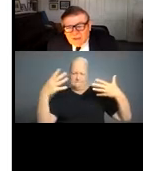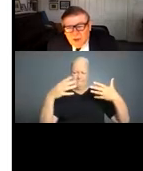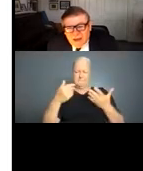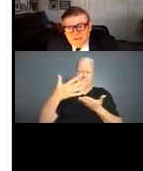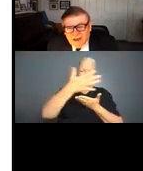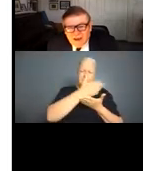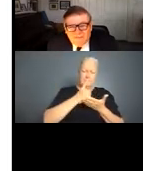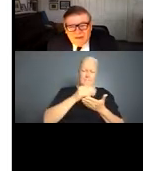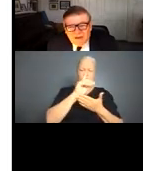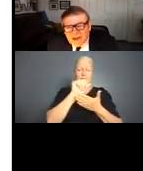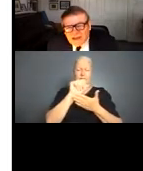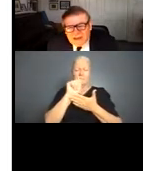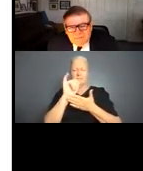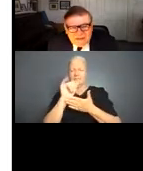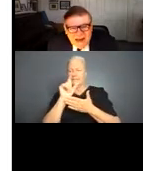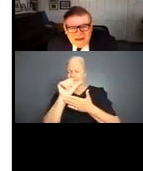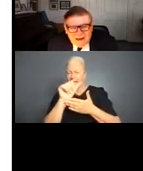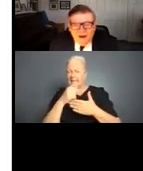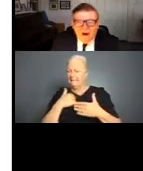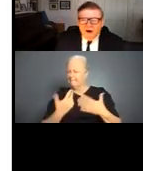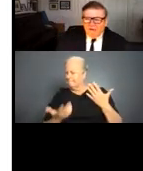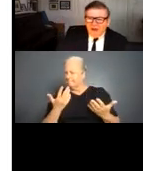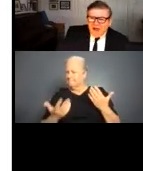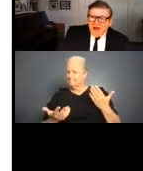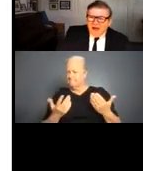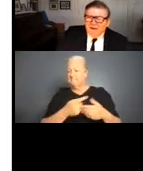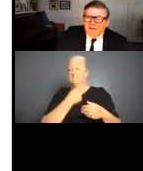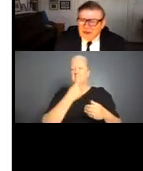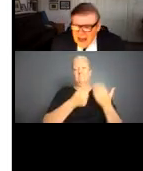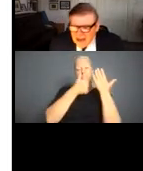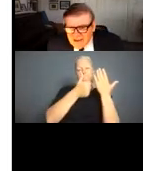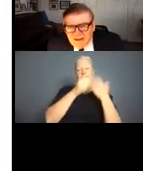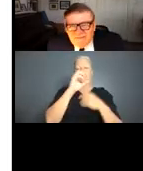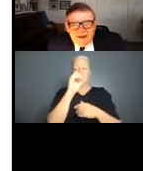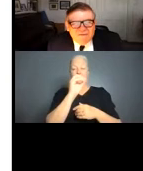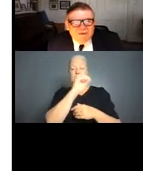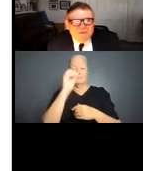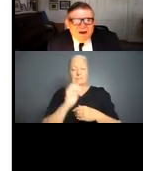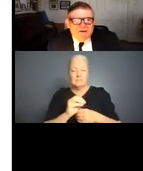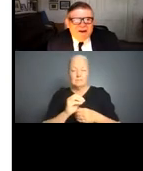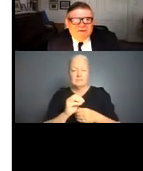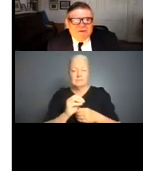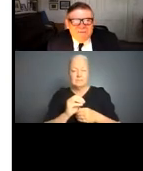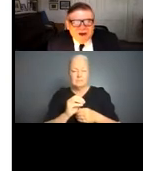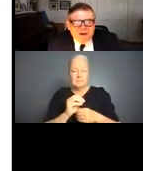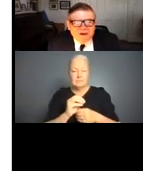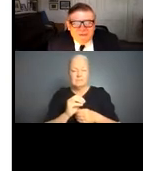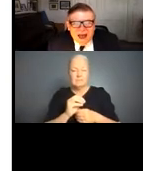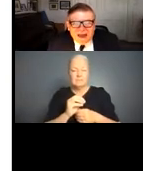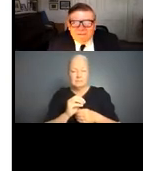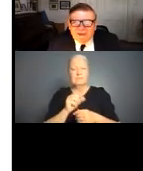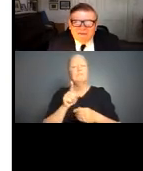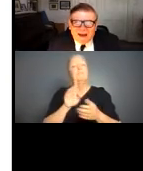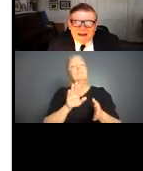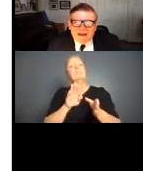Which is where the figure that 60% of the deaths from the period from March to